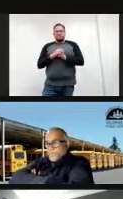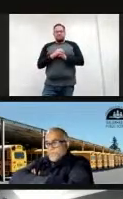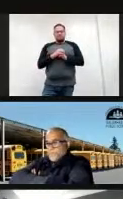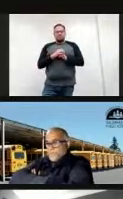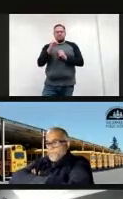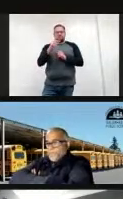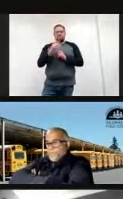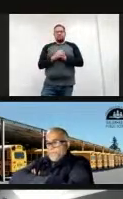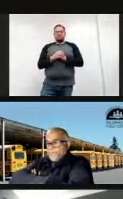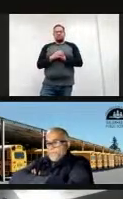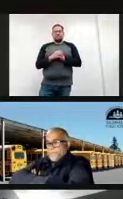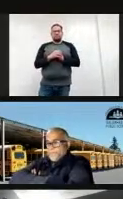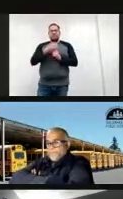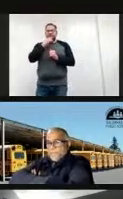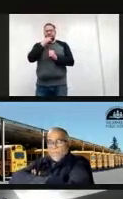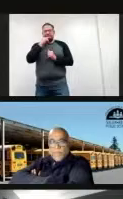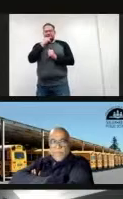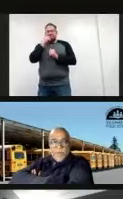Okay.